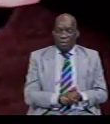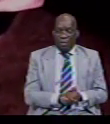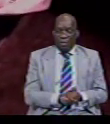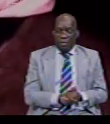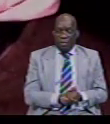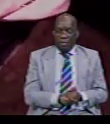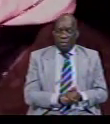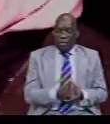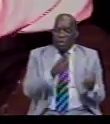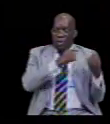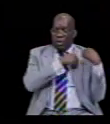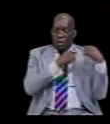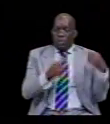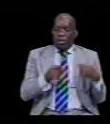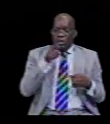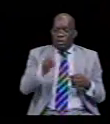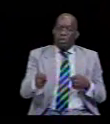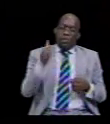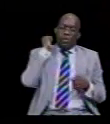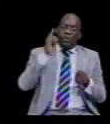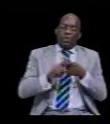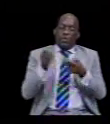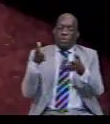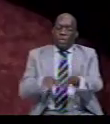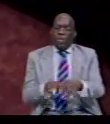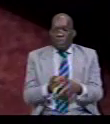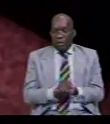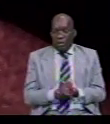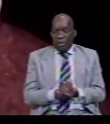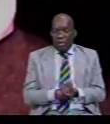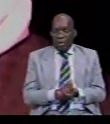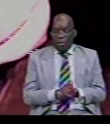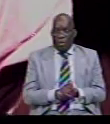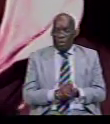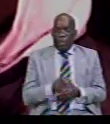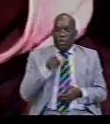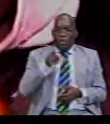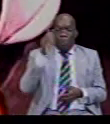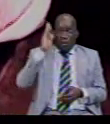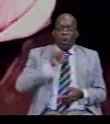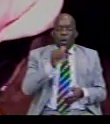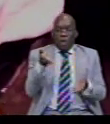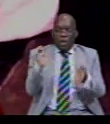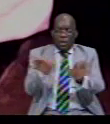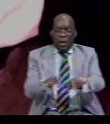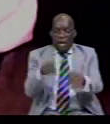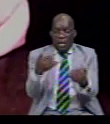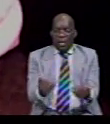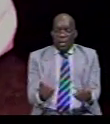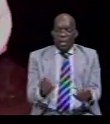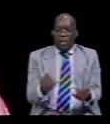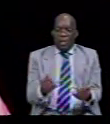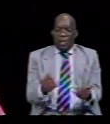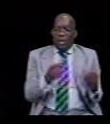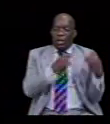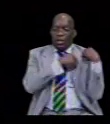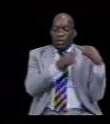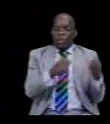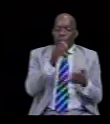Since you've refused to die, you will not die now. Since someone must